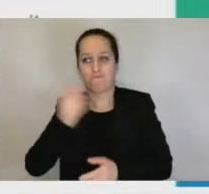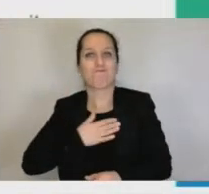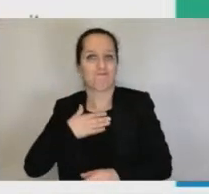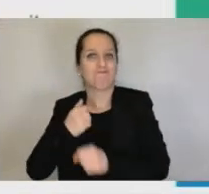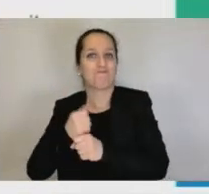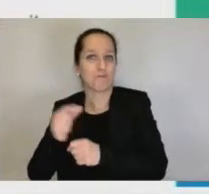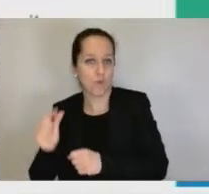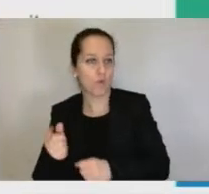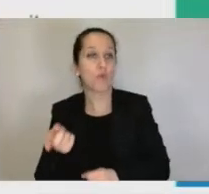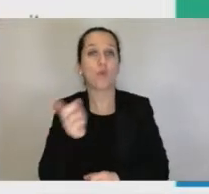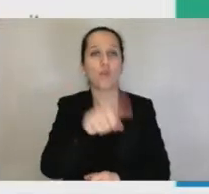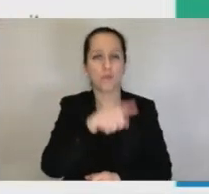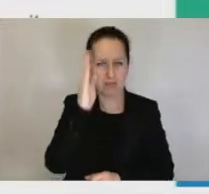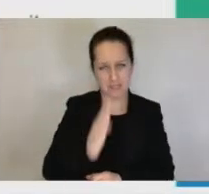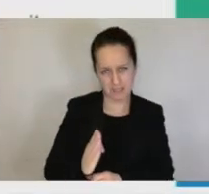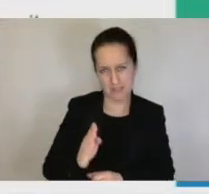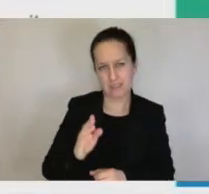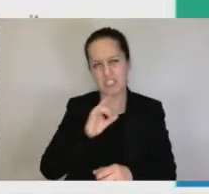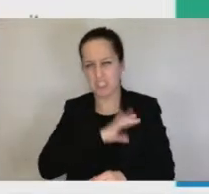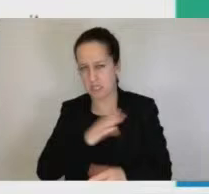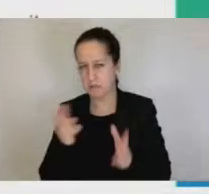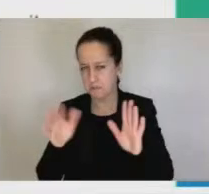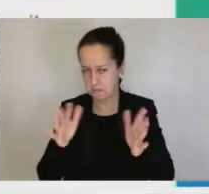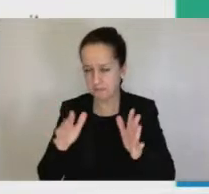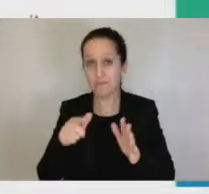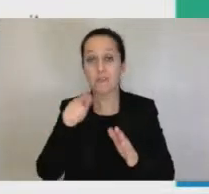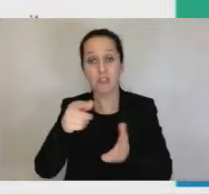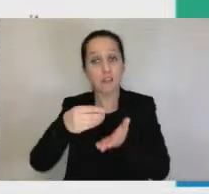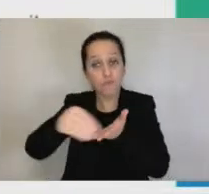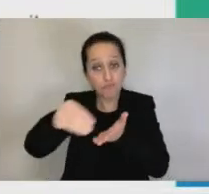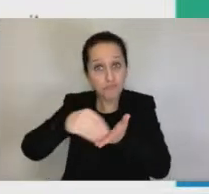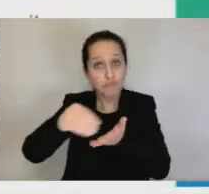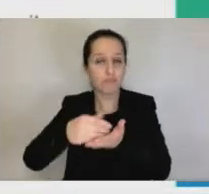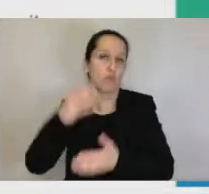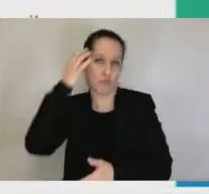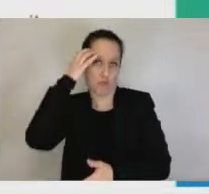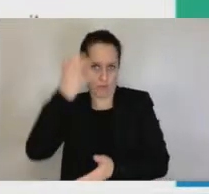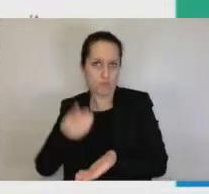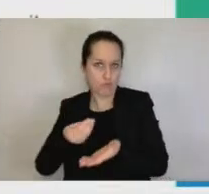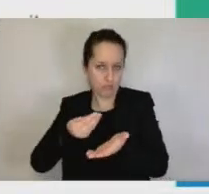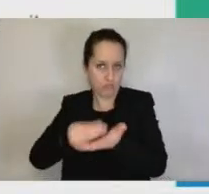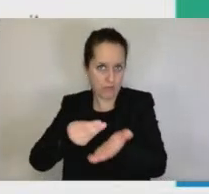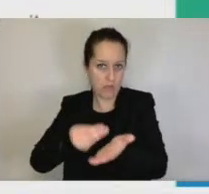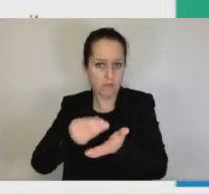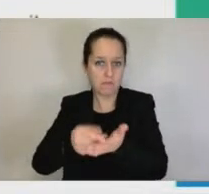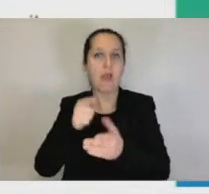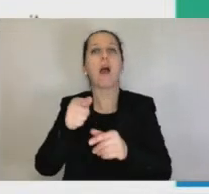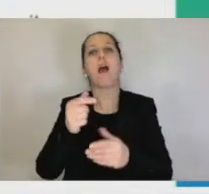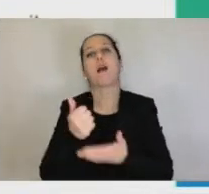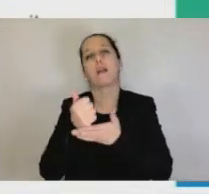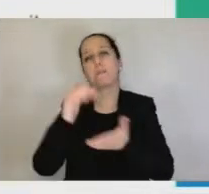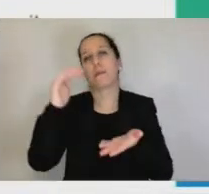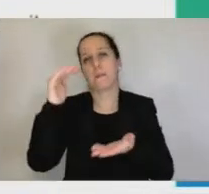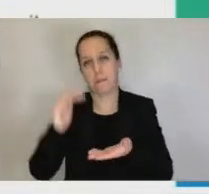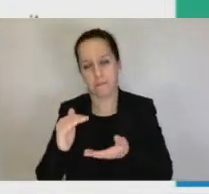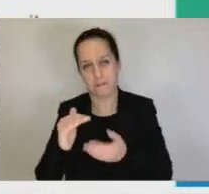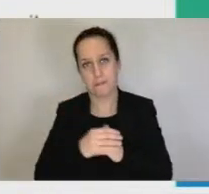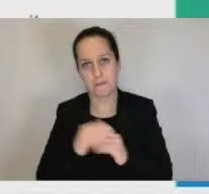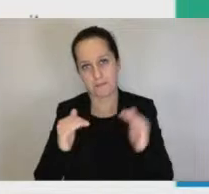in Chile with the Solidarity Fund, these gaps can be narrowed